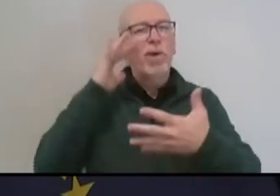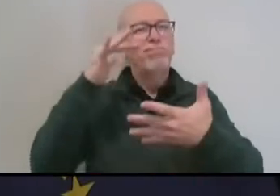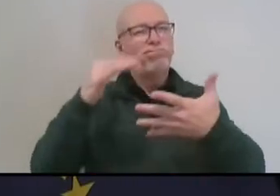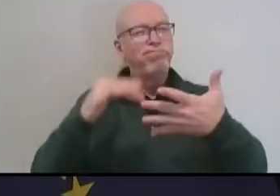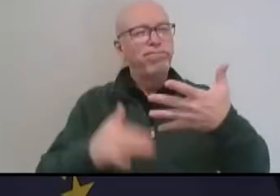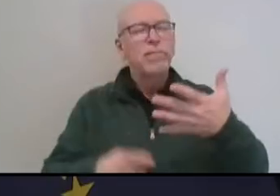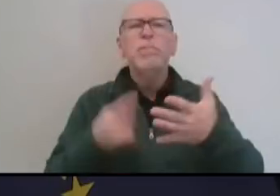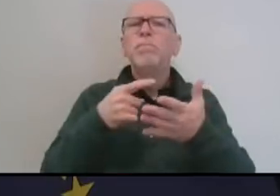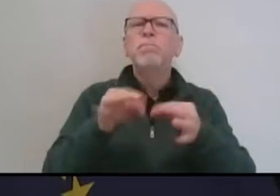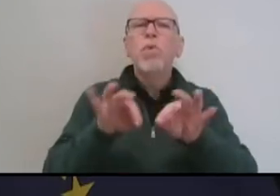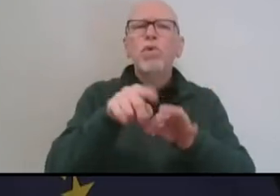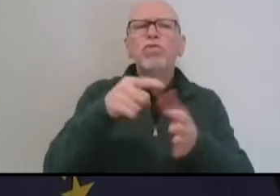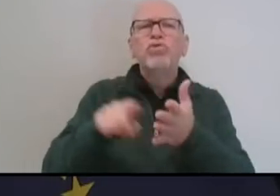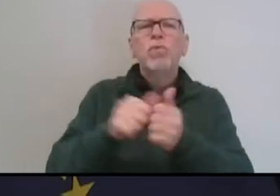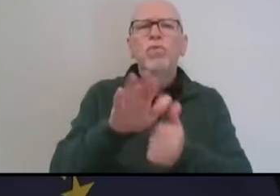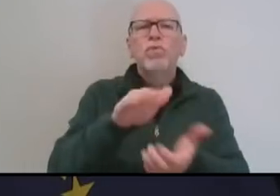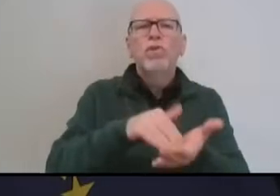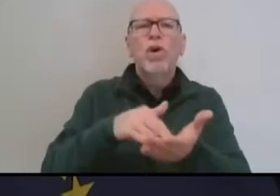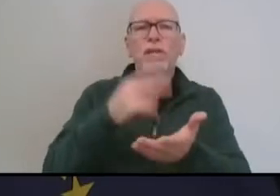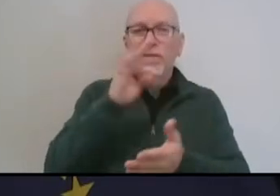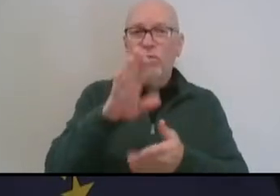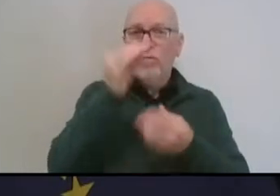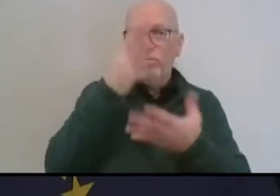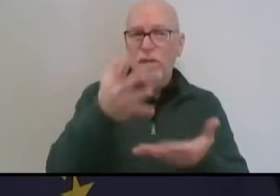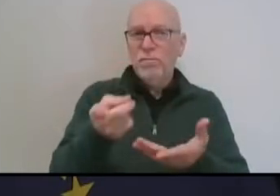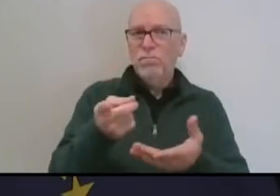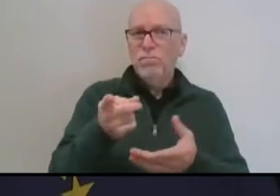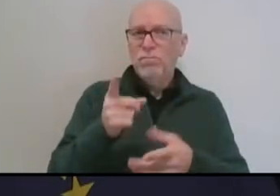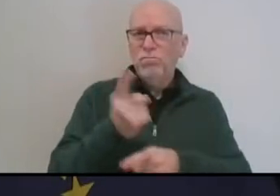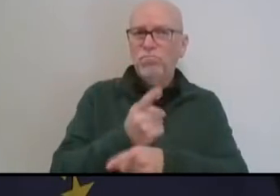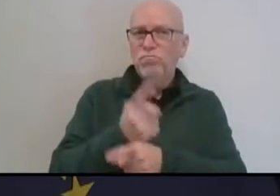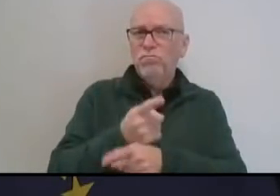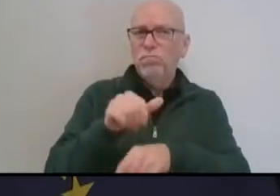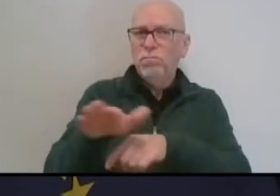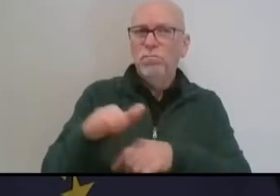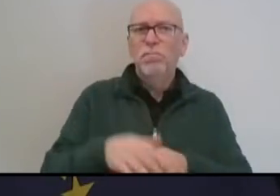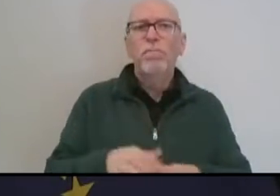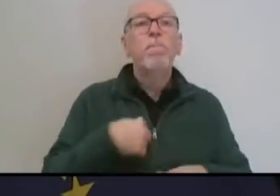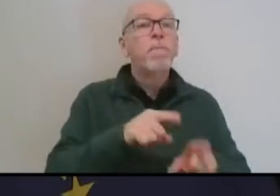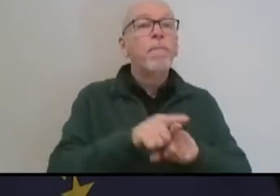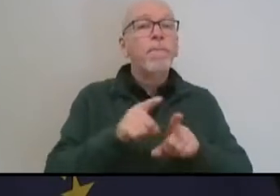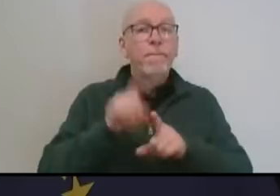check in with your provider to make sure your information is getting submitted. We will also